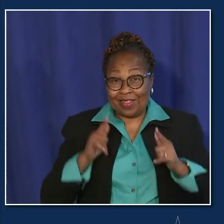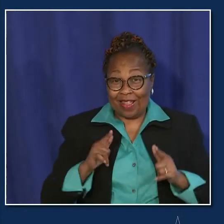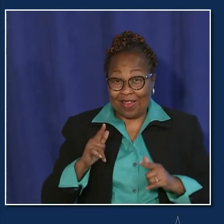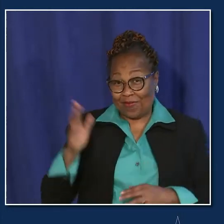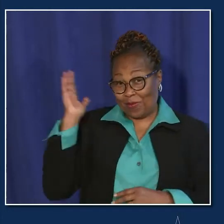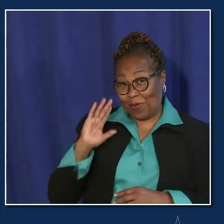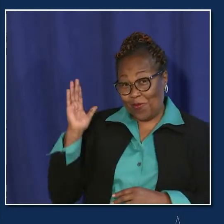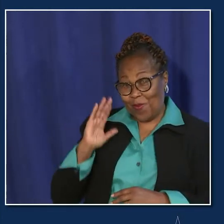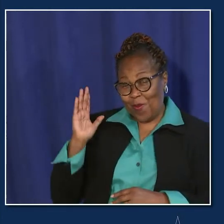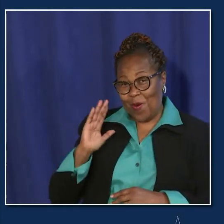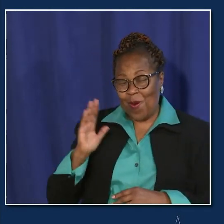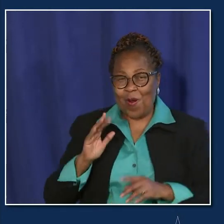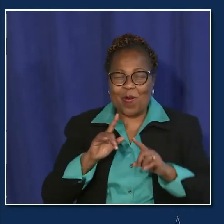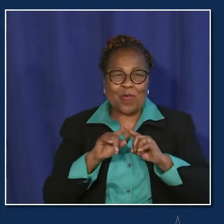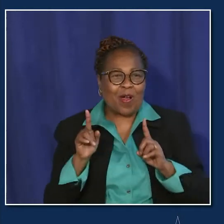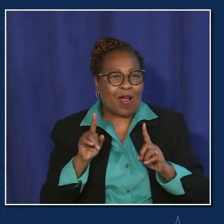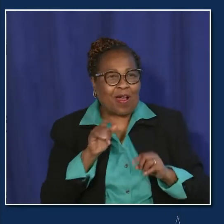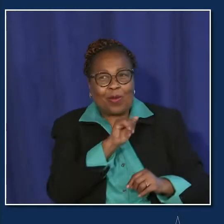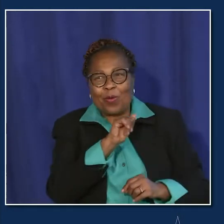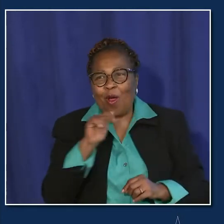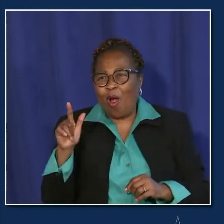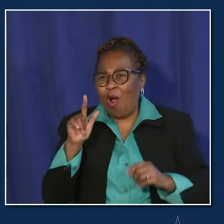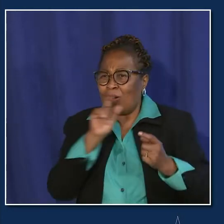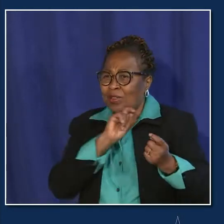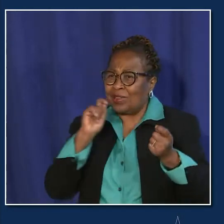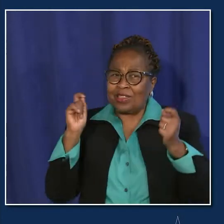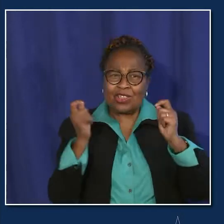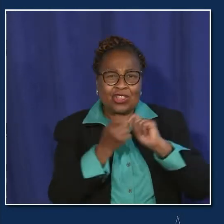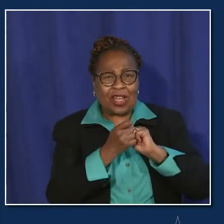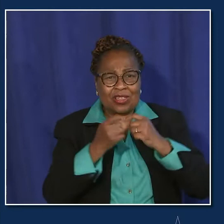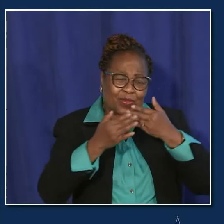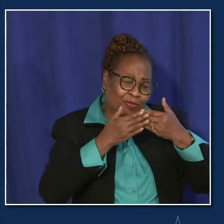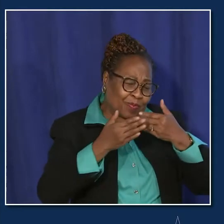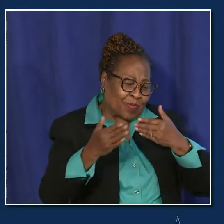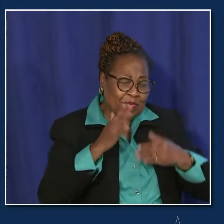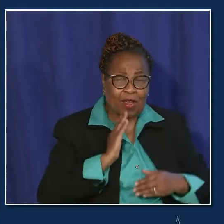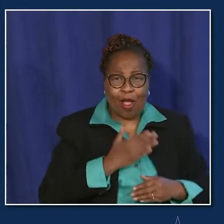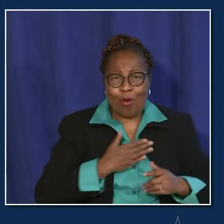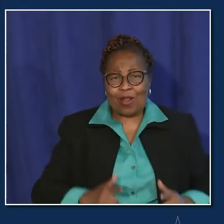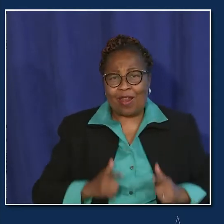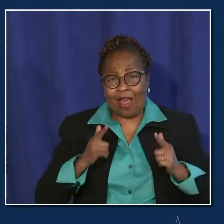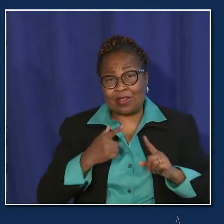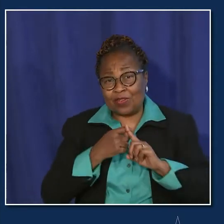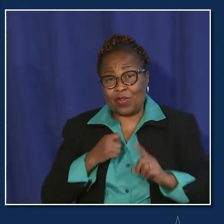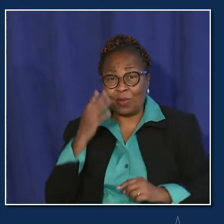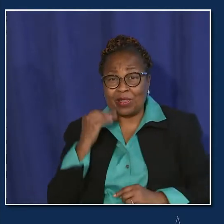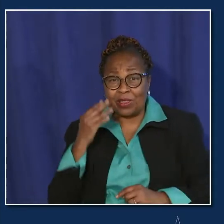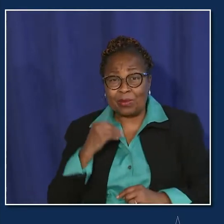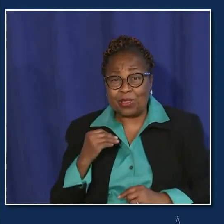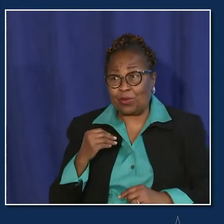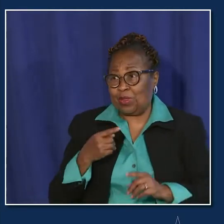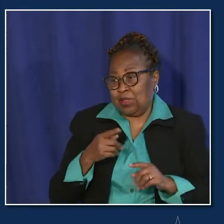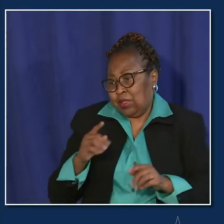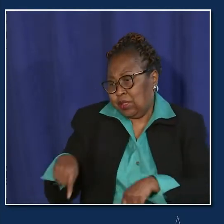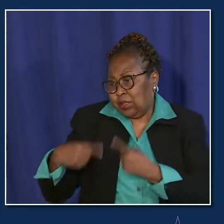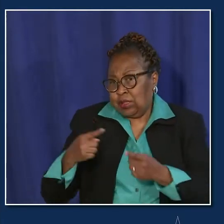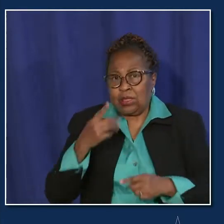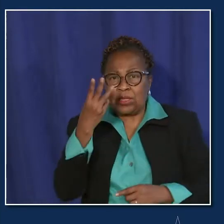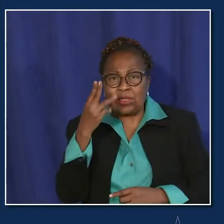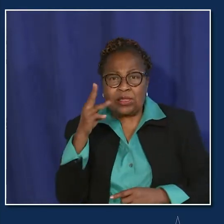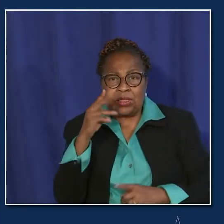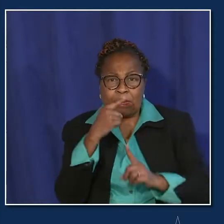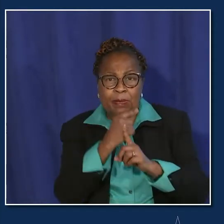before. But we were all changed for the rest of our lives by the experience that we've been through in the last 16